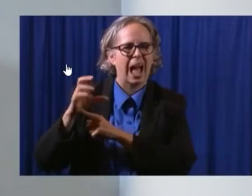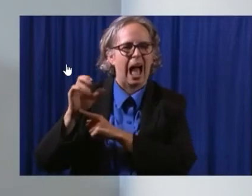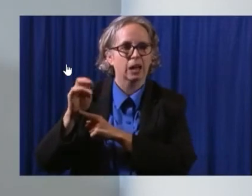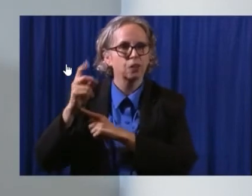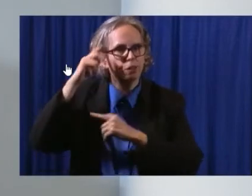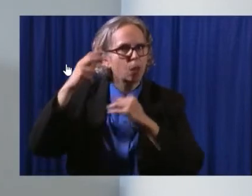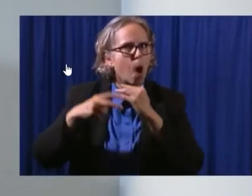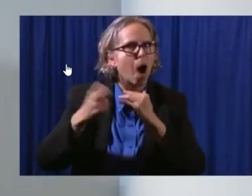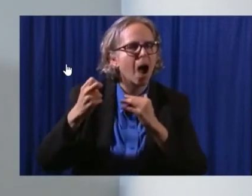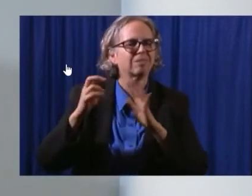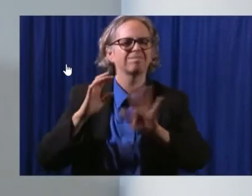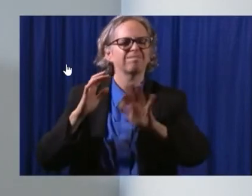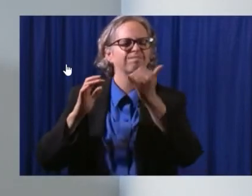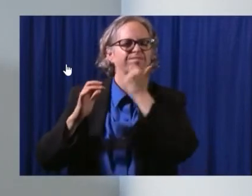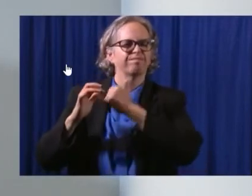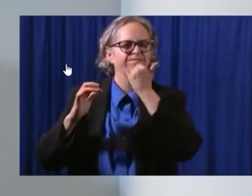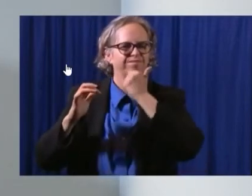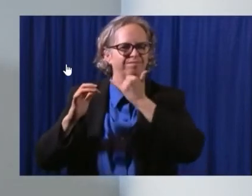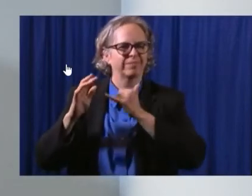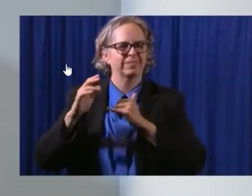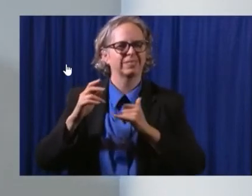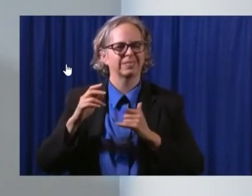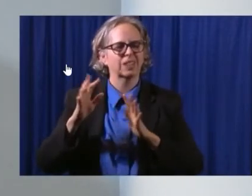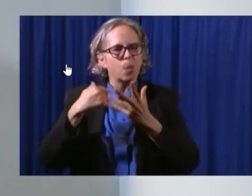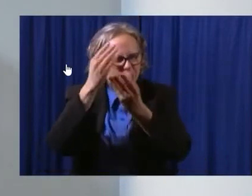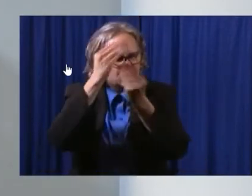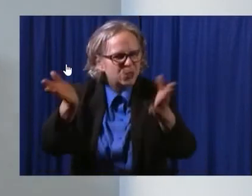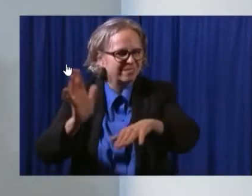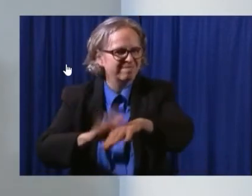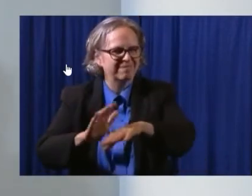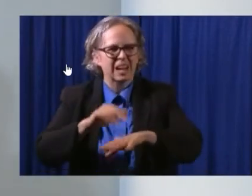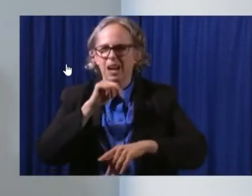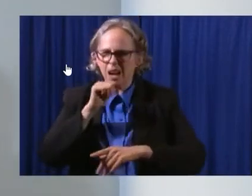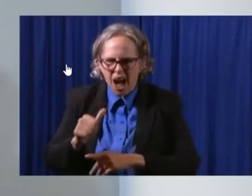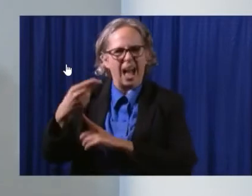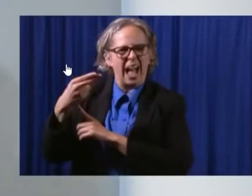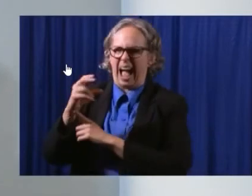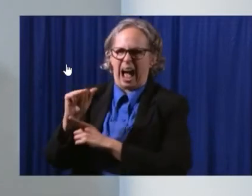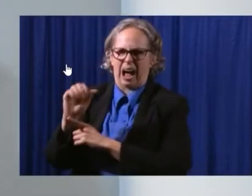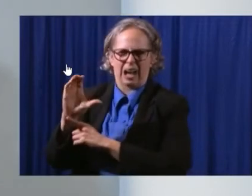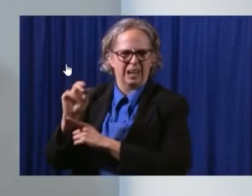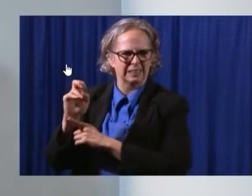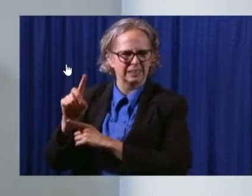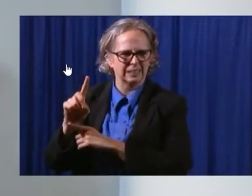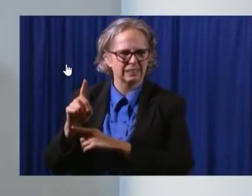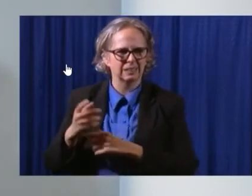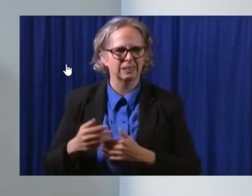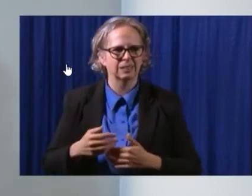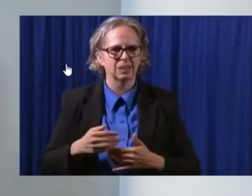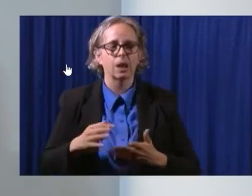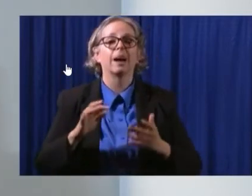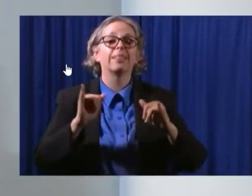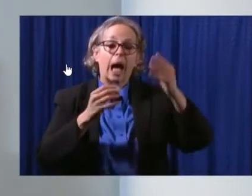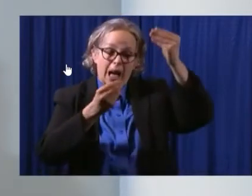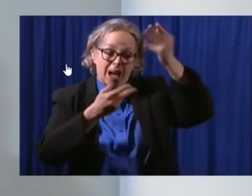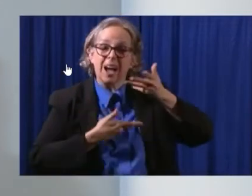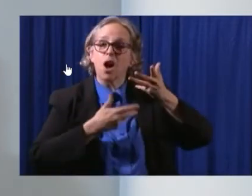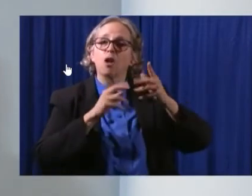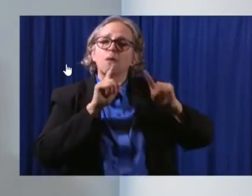though, that the case reporting system, that they're still having trouble with it. They're going to update